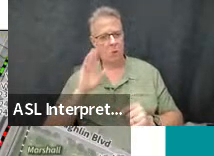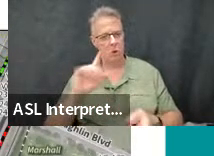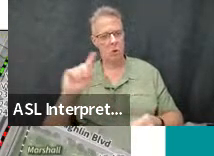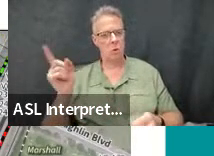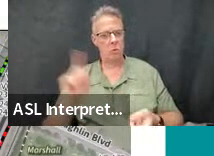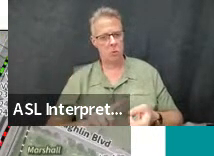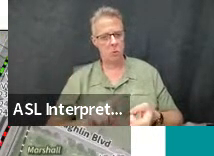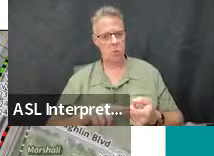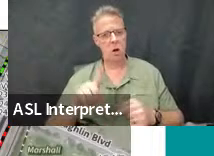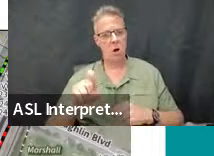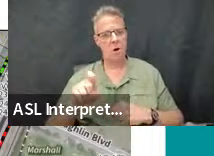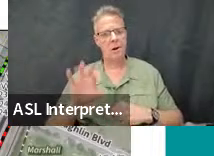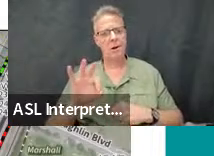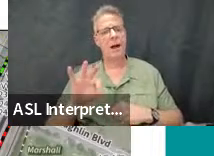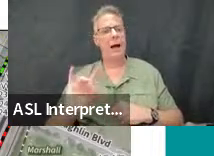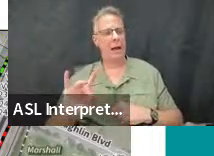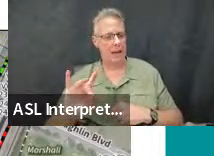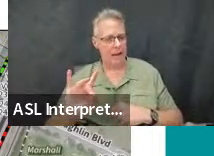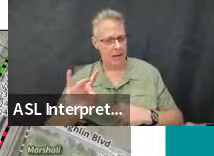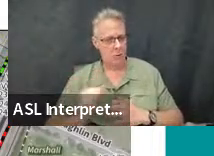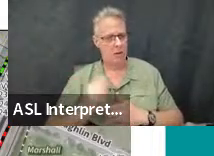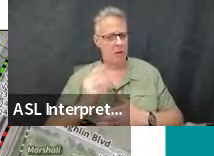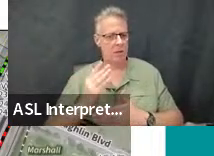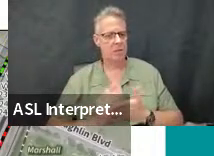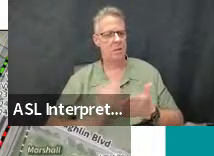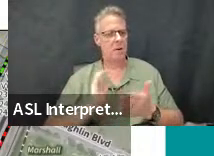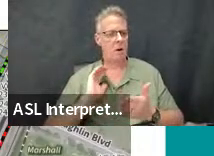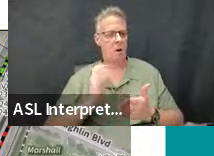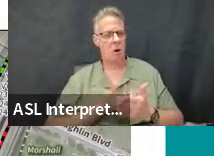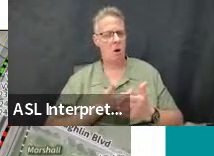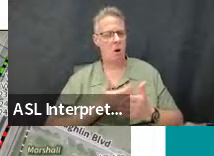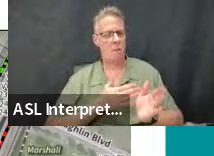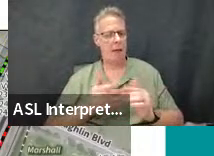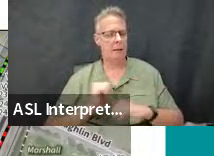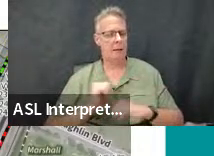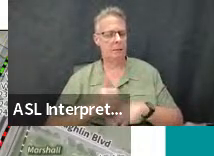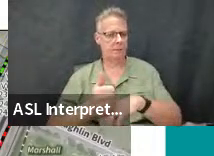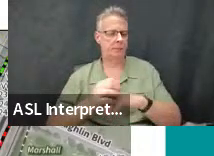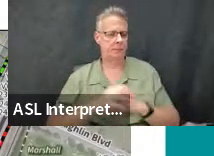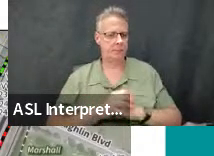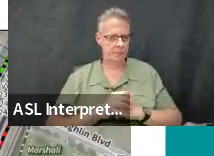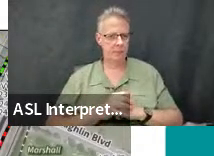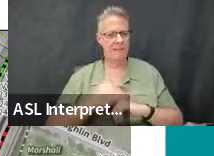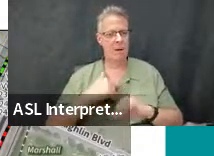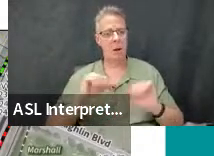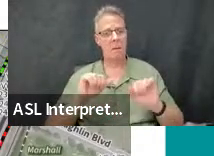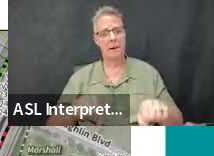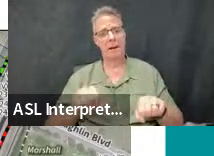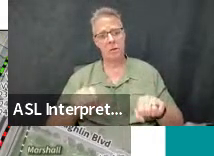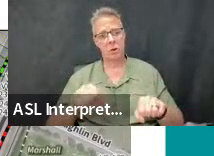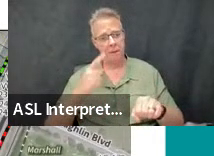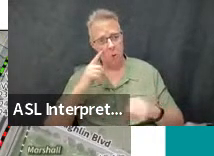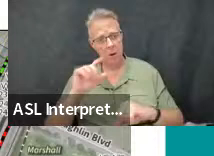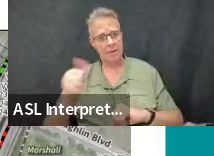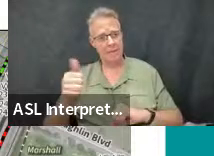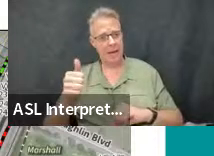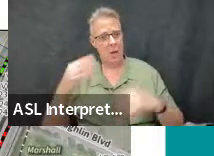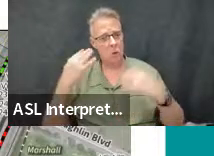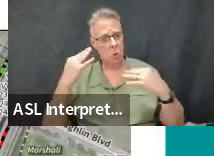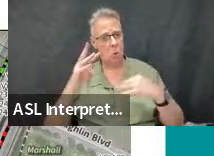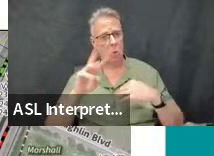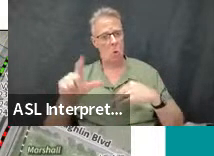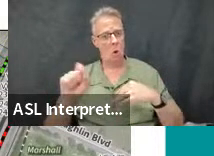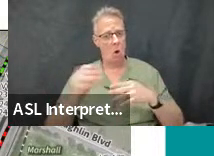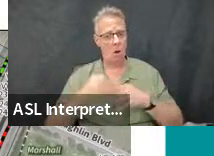to 198 with some of our mitigation that's implemented. There's a potential for 10 noise